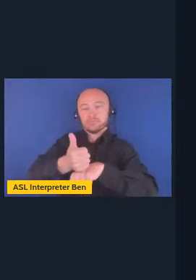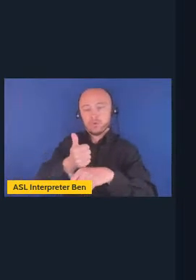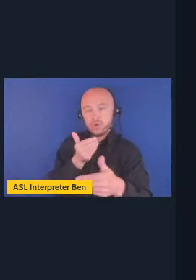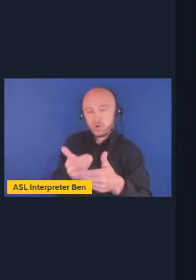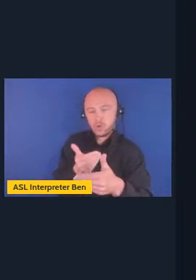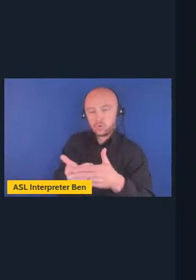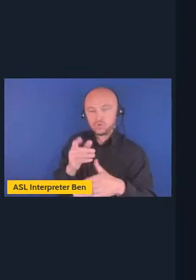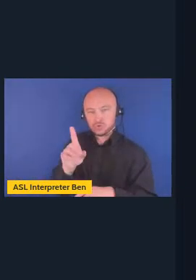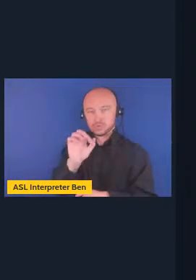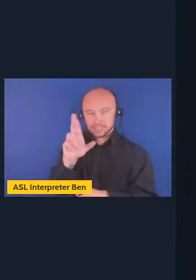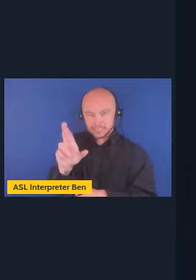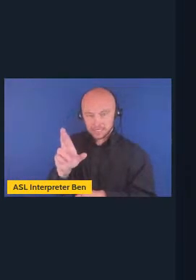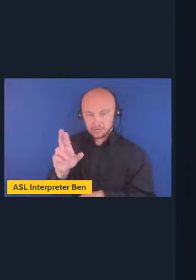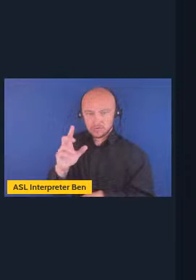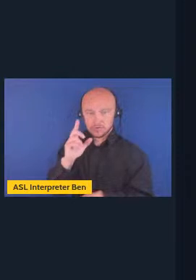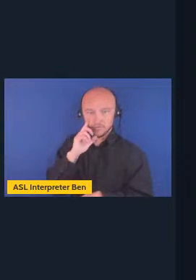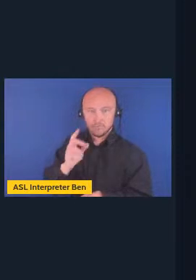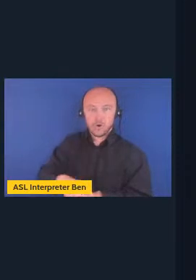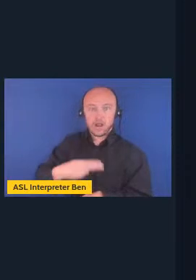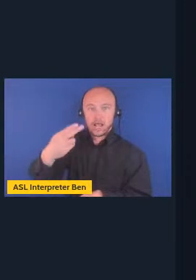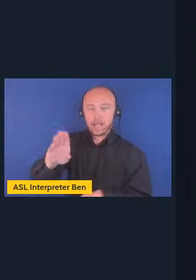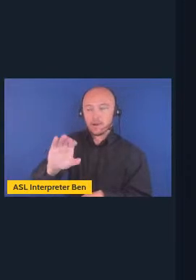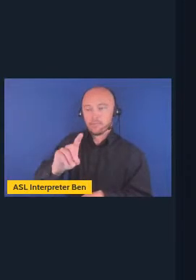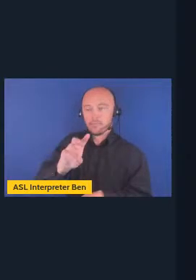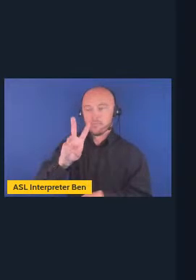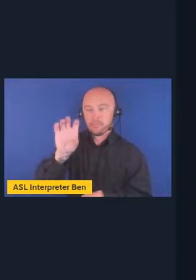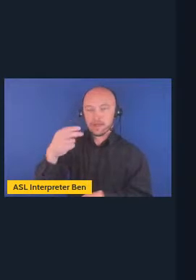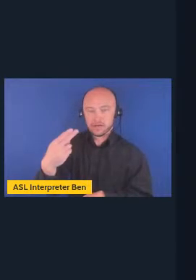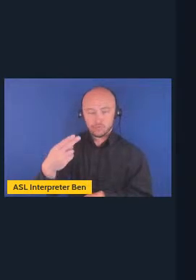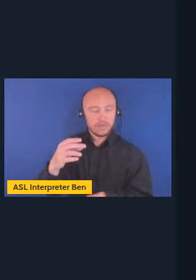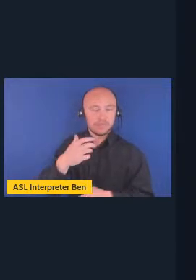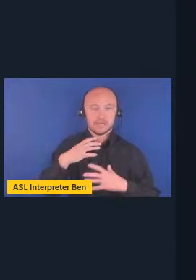center for higher bandwidth and lower latency.